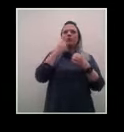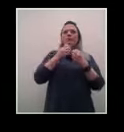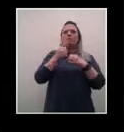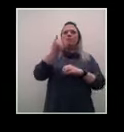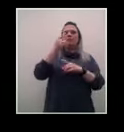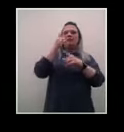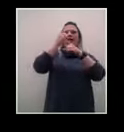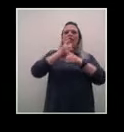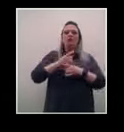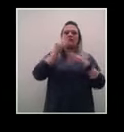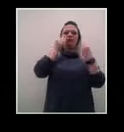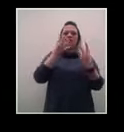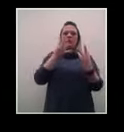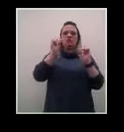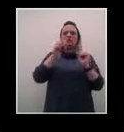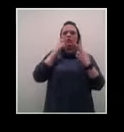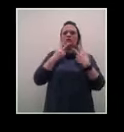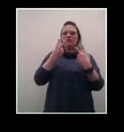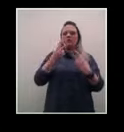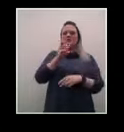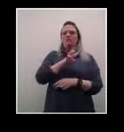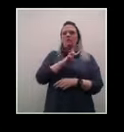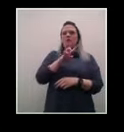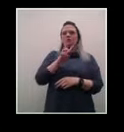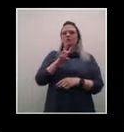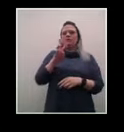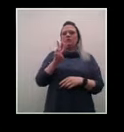accurate information, you can always go to our website,